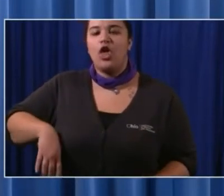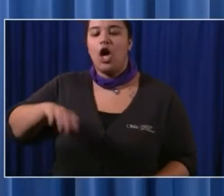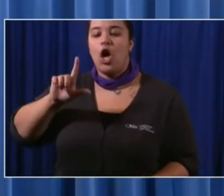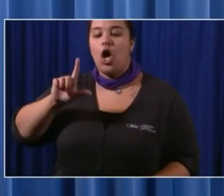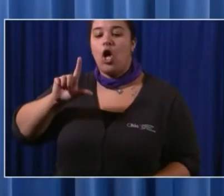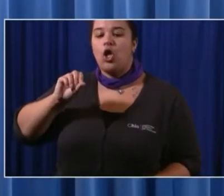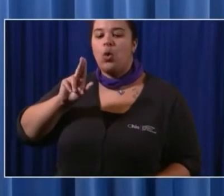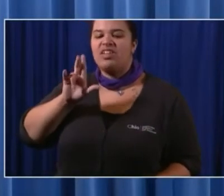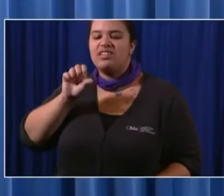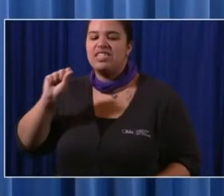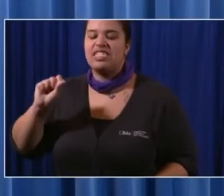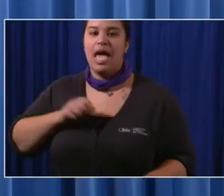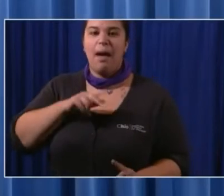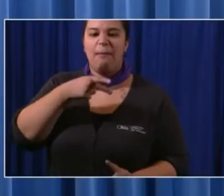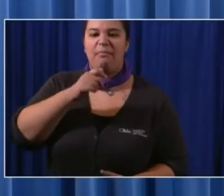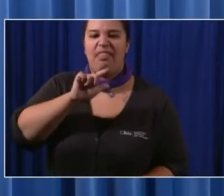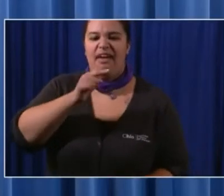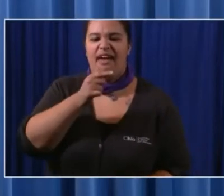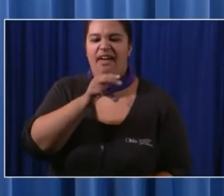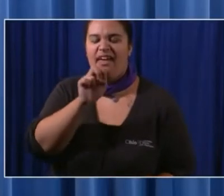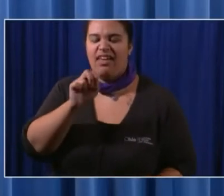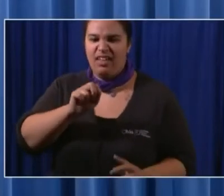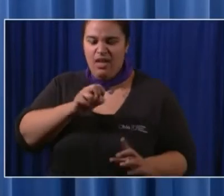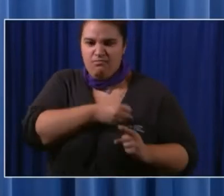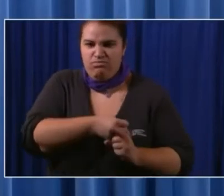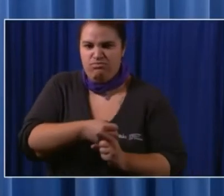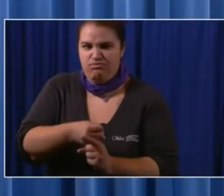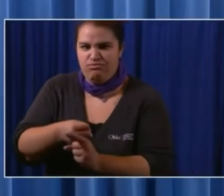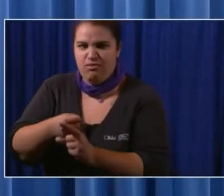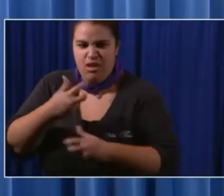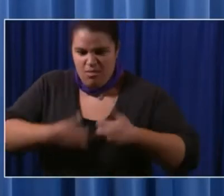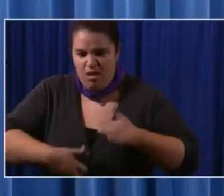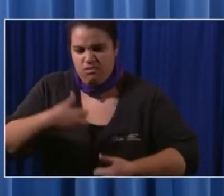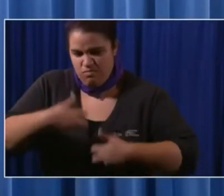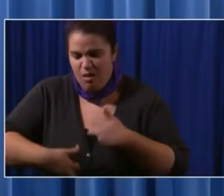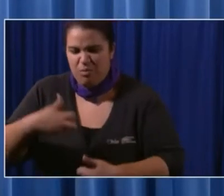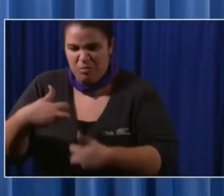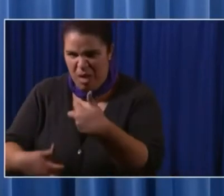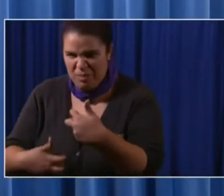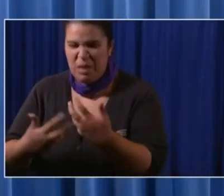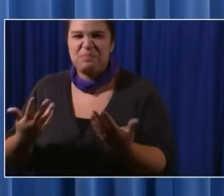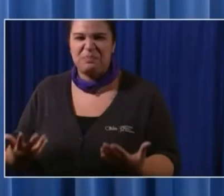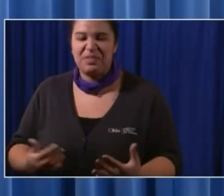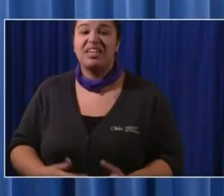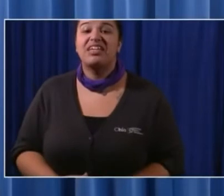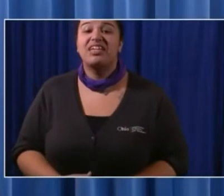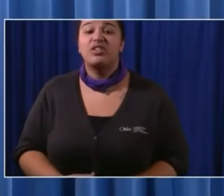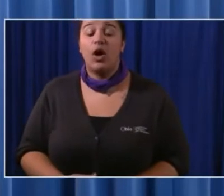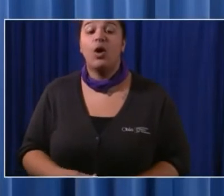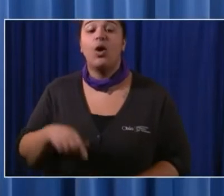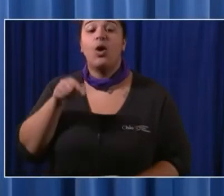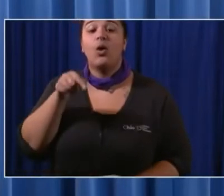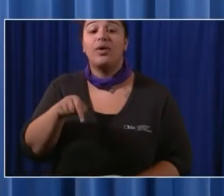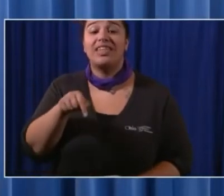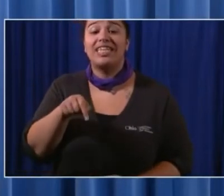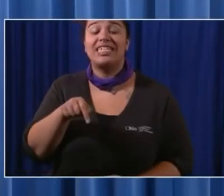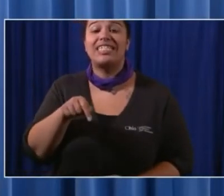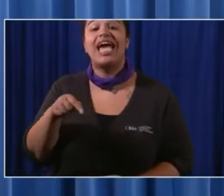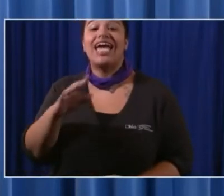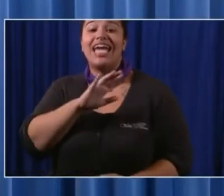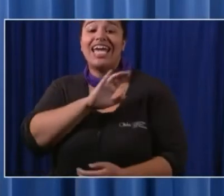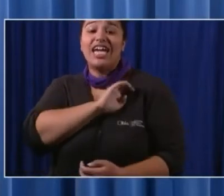days behind. Governor, I do remember when voting for this energy bill, it was confusing. You didn't